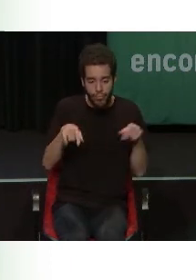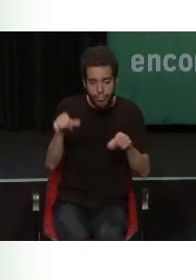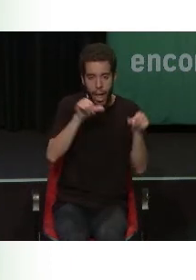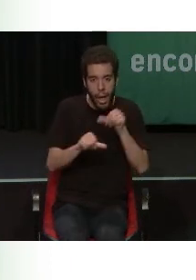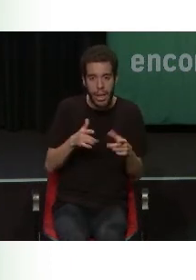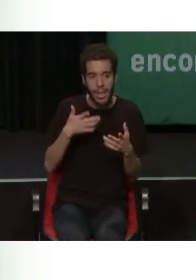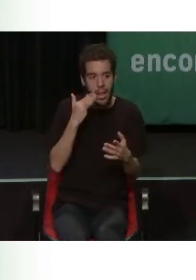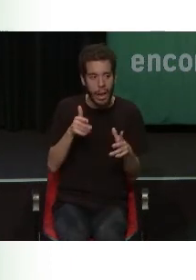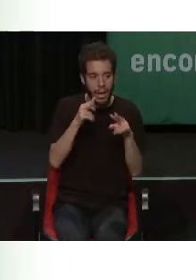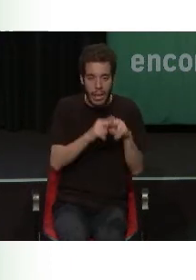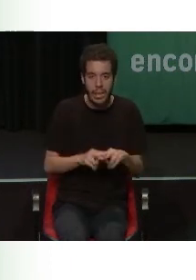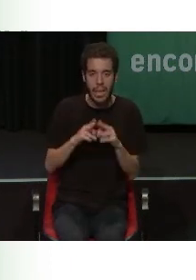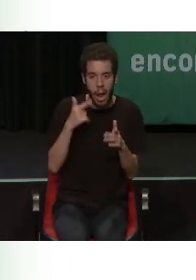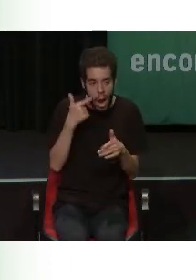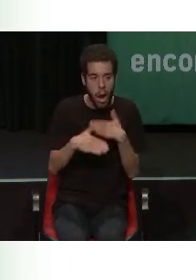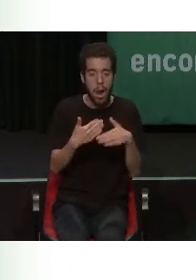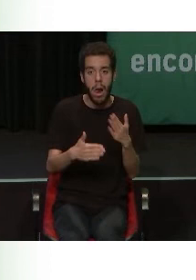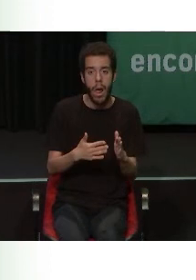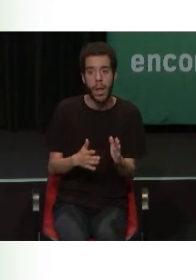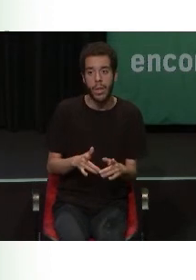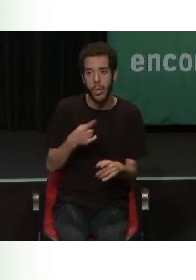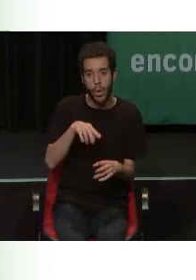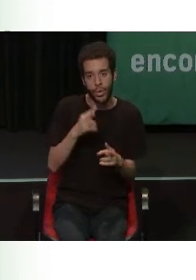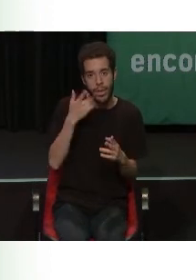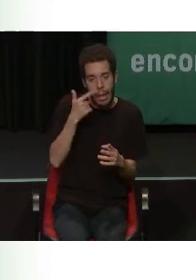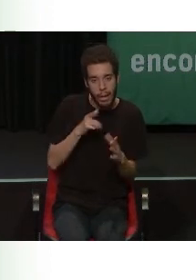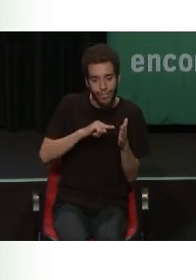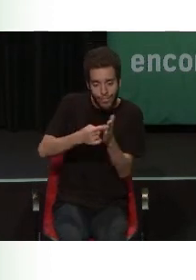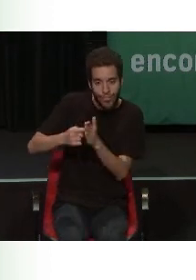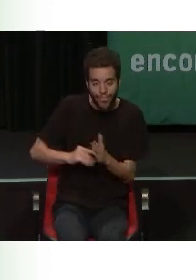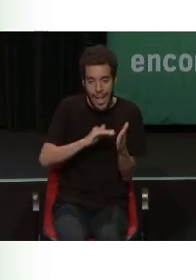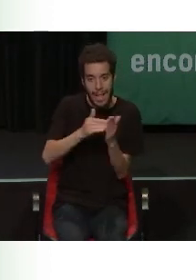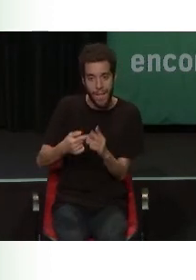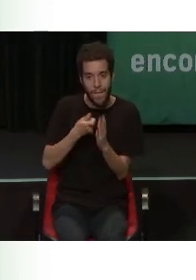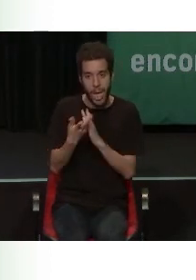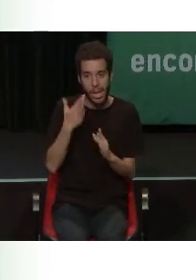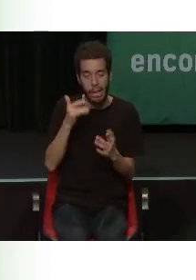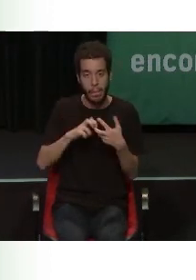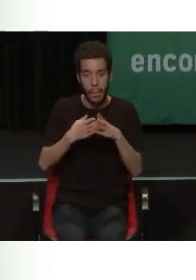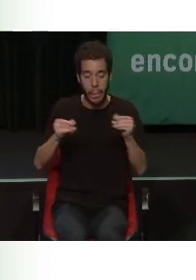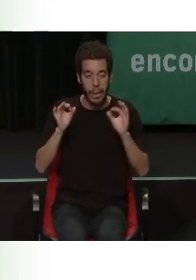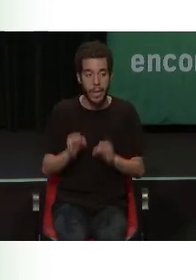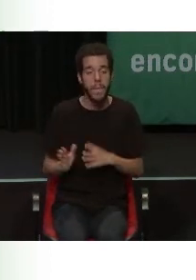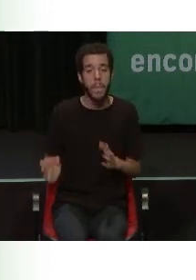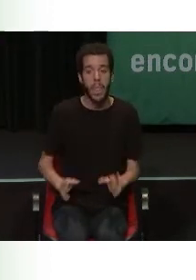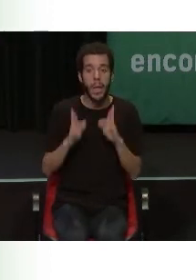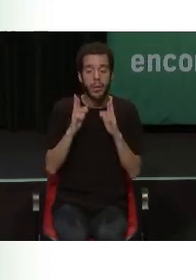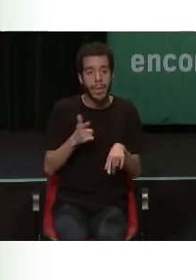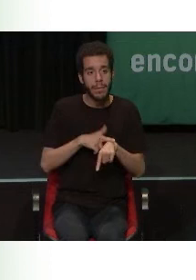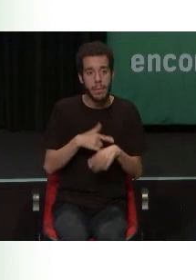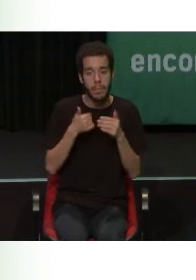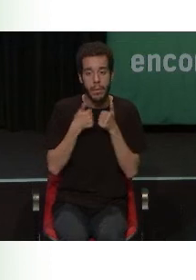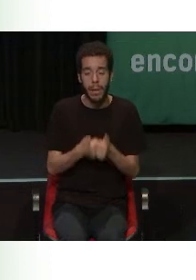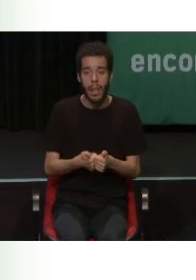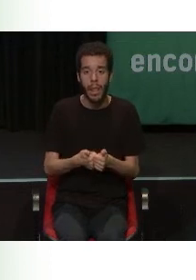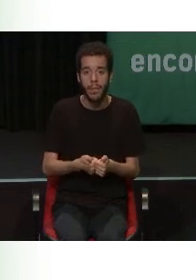what we are ongoing also exploring in the lab. So overall, and I hope I kept to the time, what